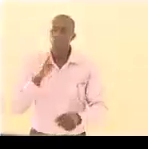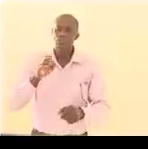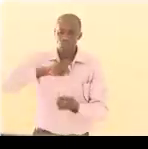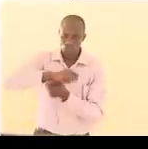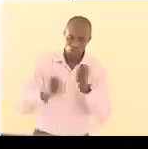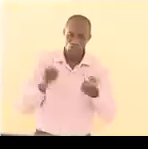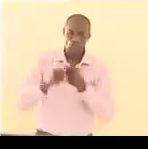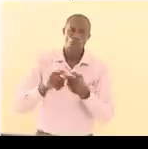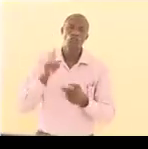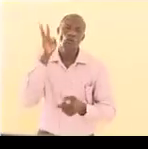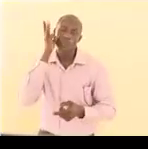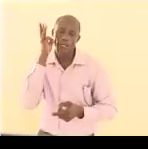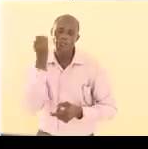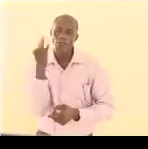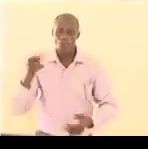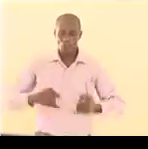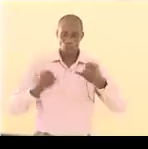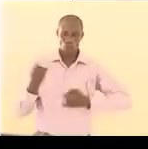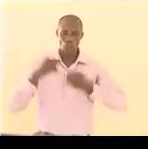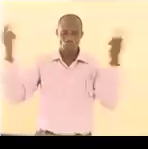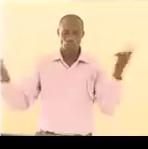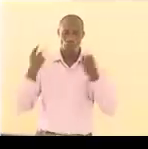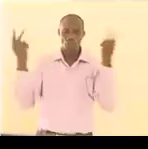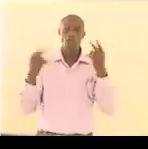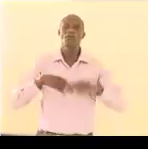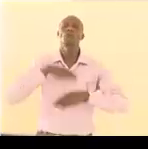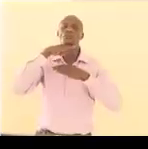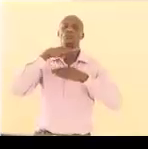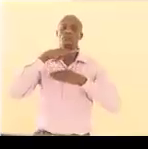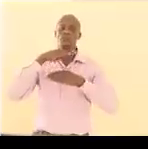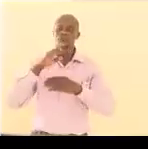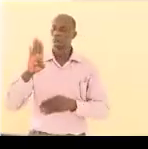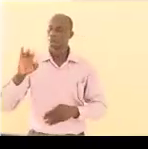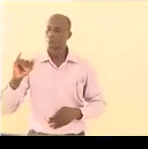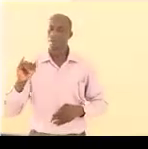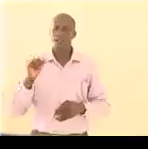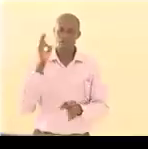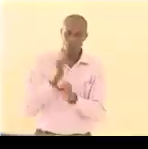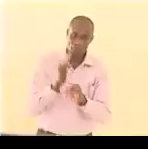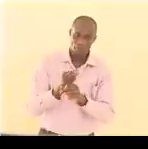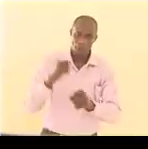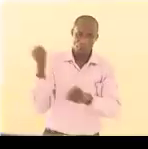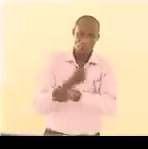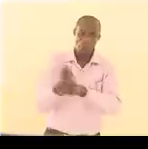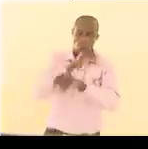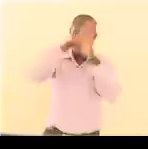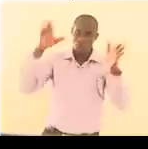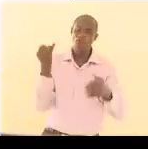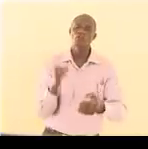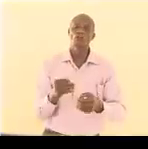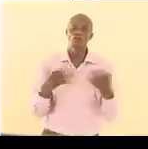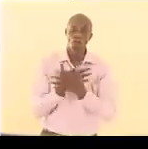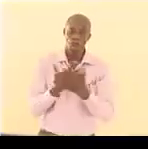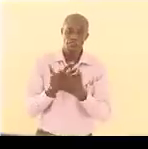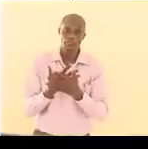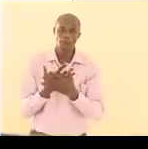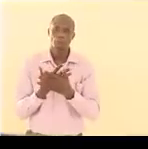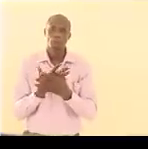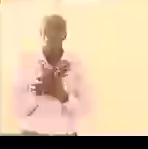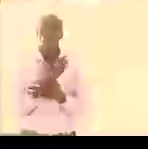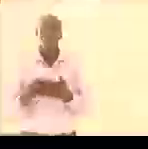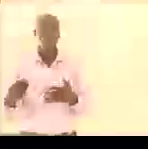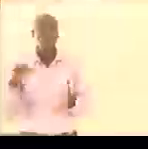be changed into the wine of joy and victory and fulfillment. By faith, the mountains of fear